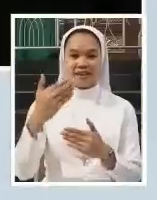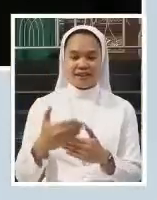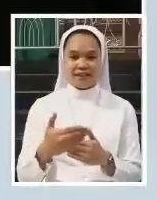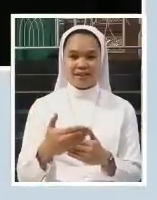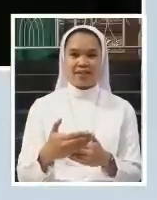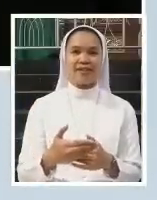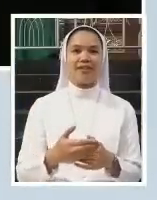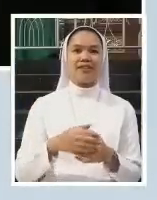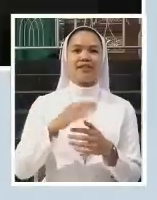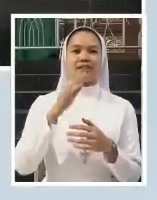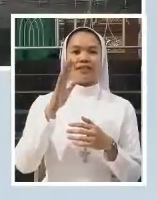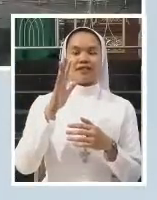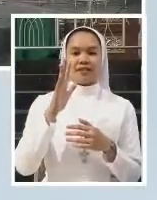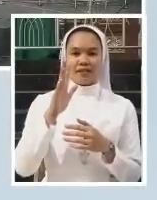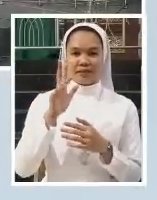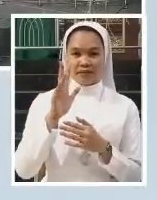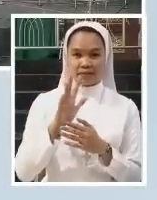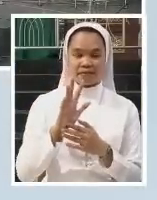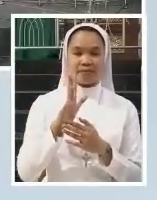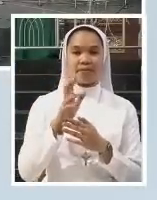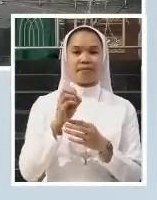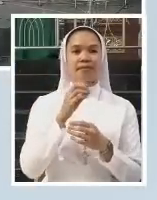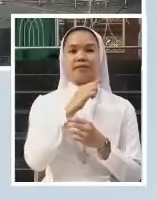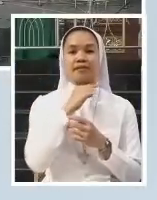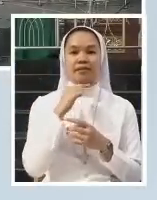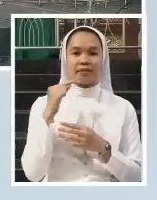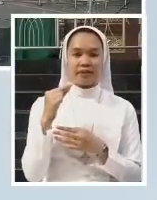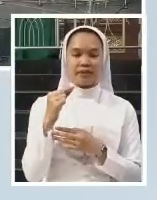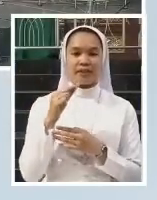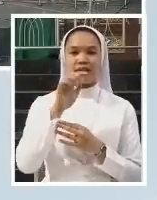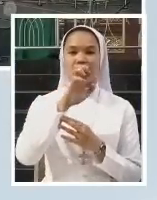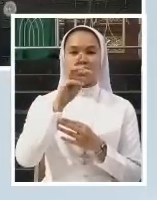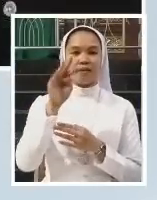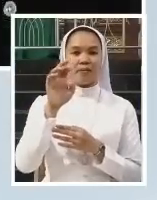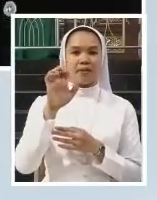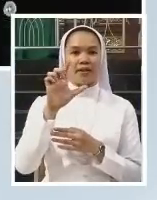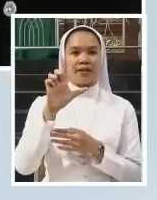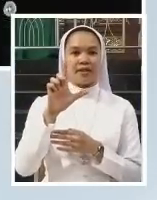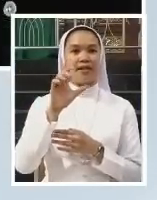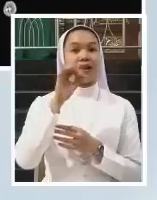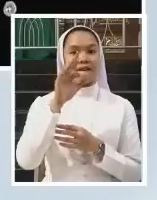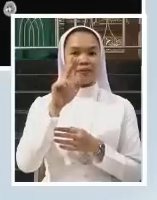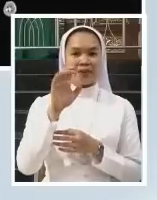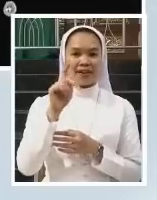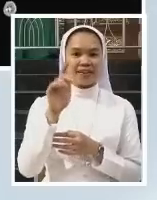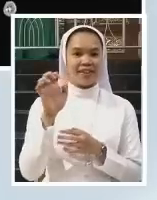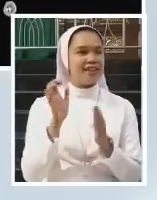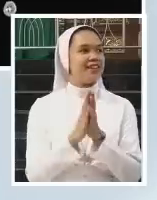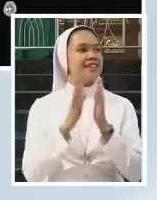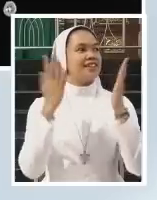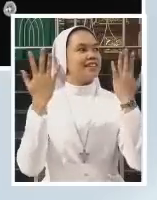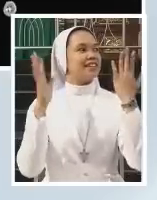In the priesthood, Father Noel Emmanuel Alforte.